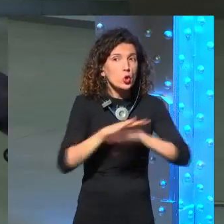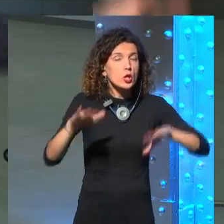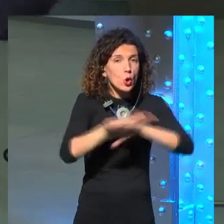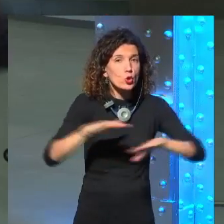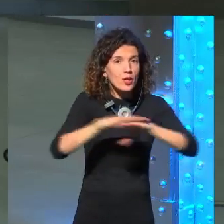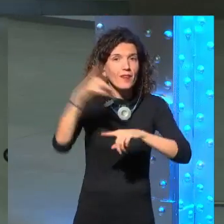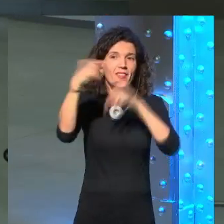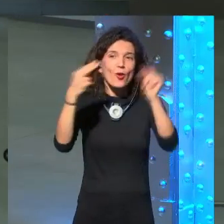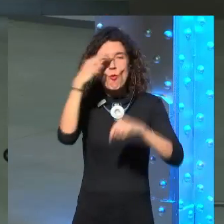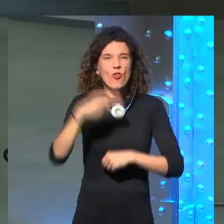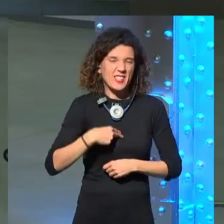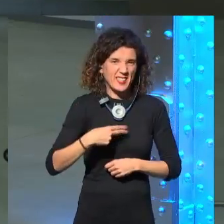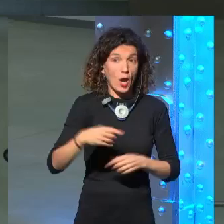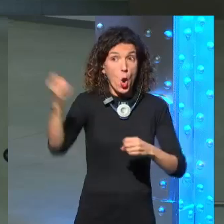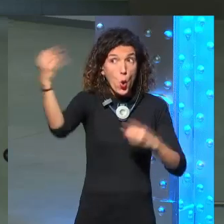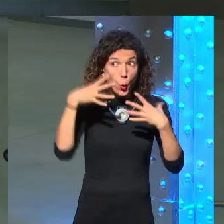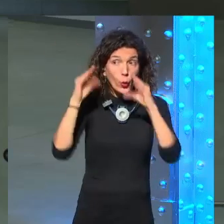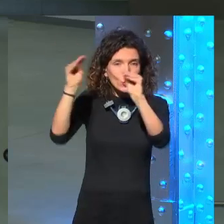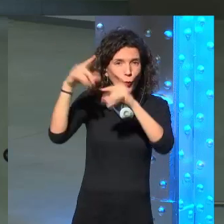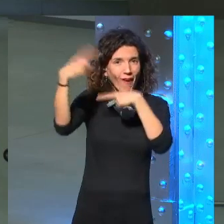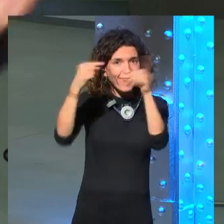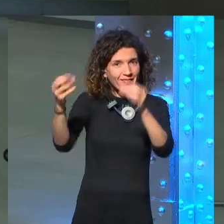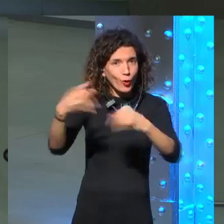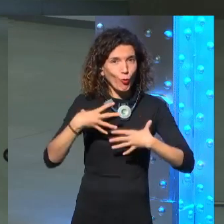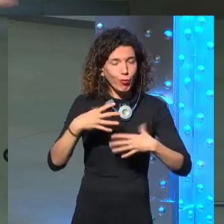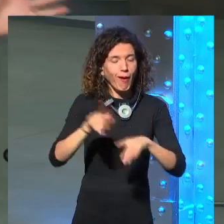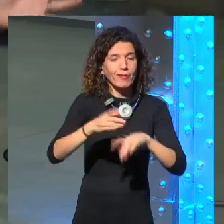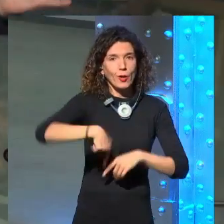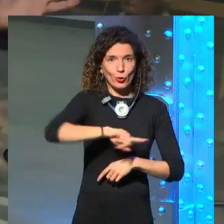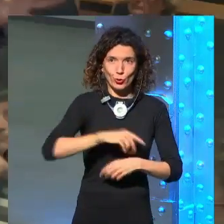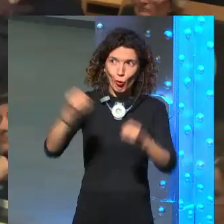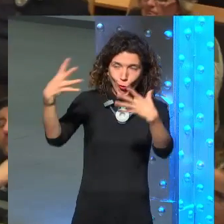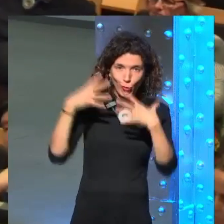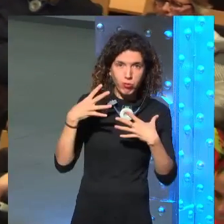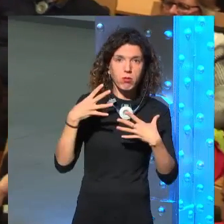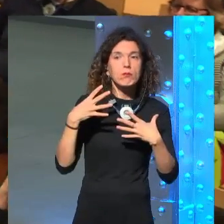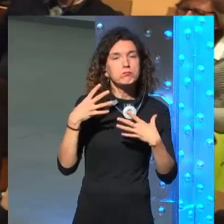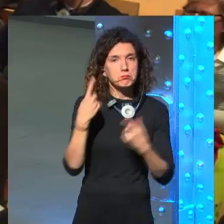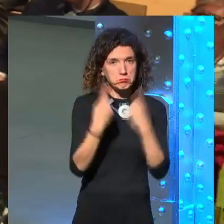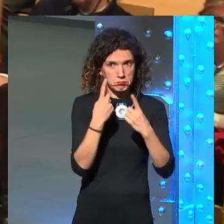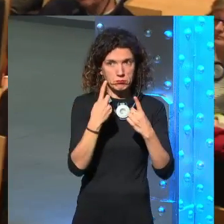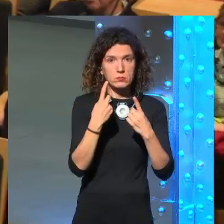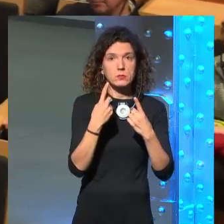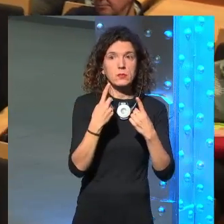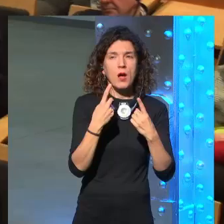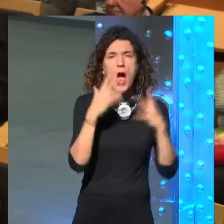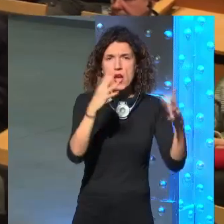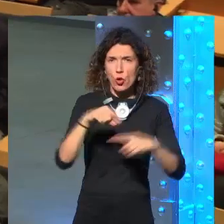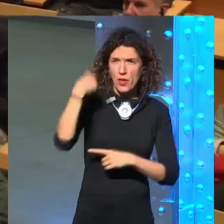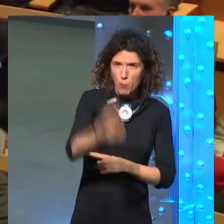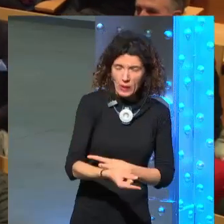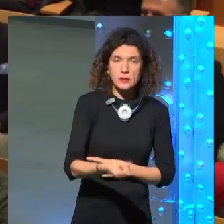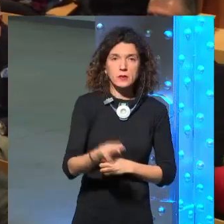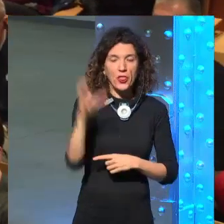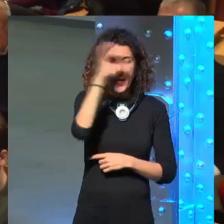The light from the stars comes to us, and several decades later, scientists could analyze that